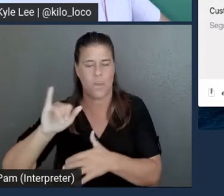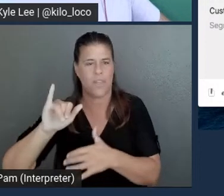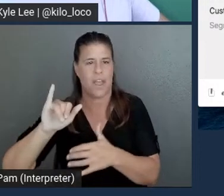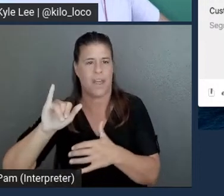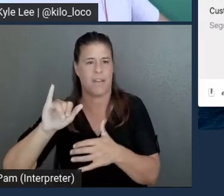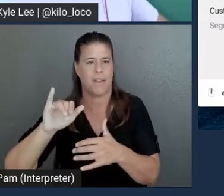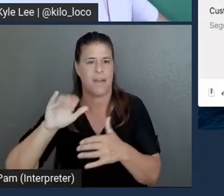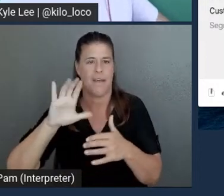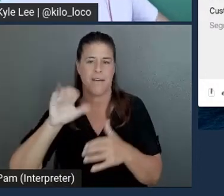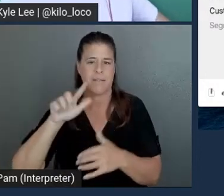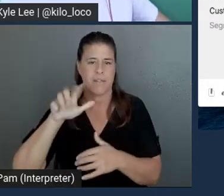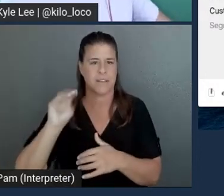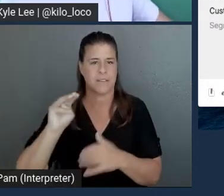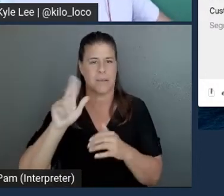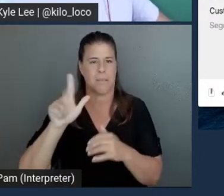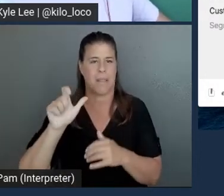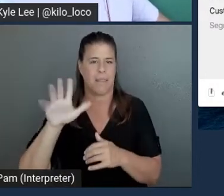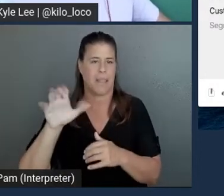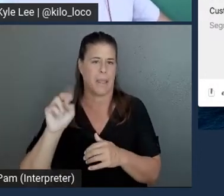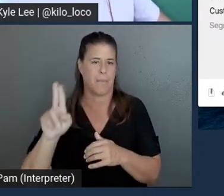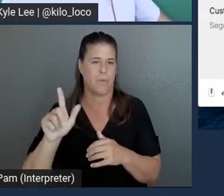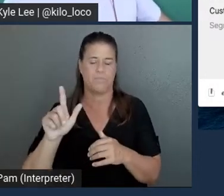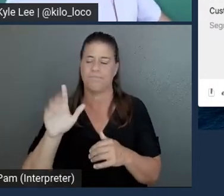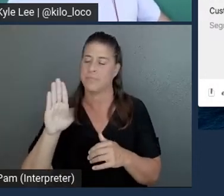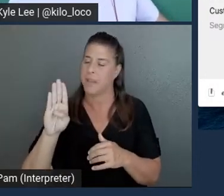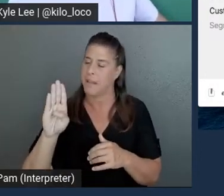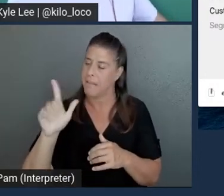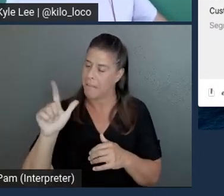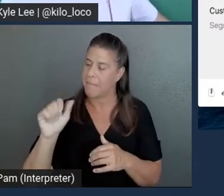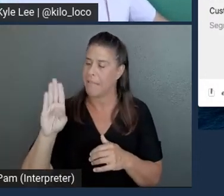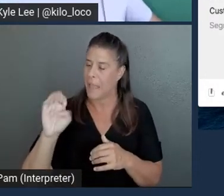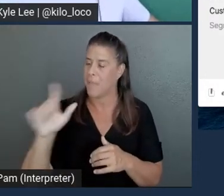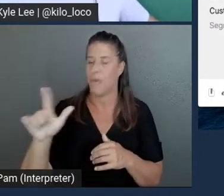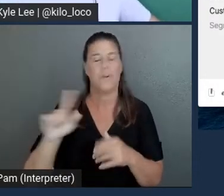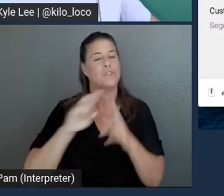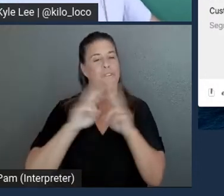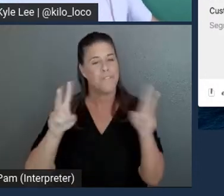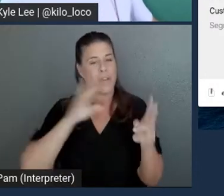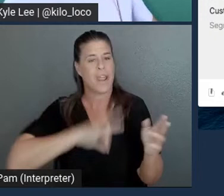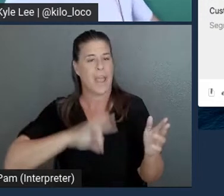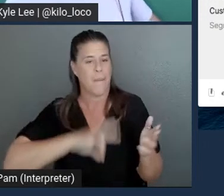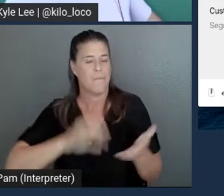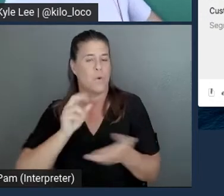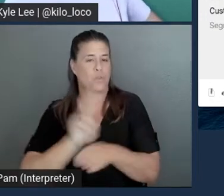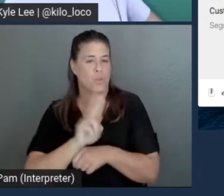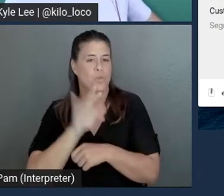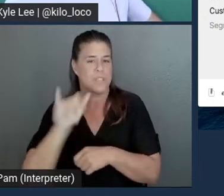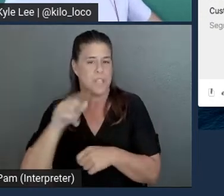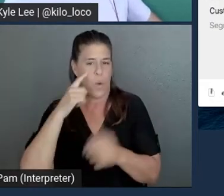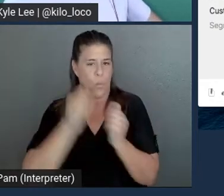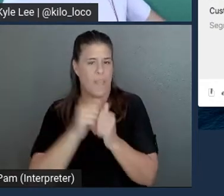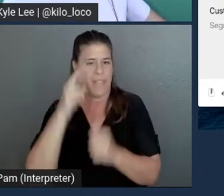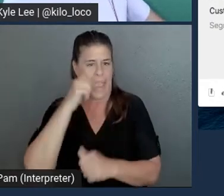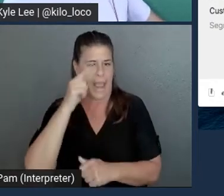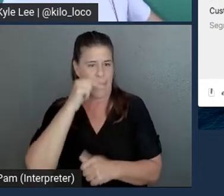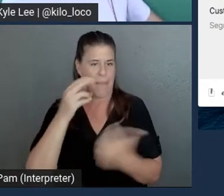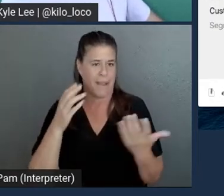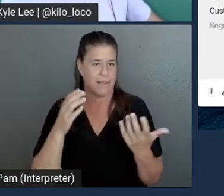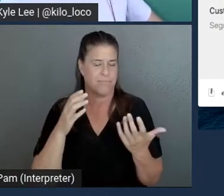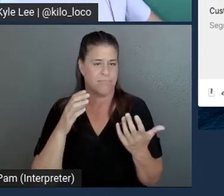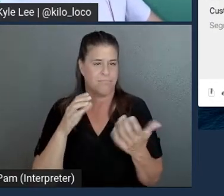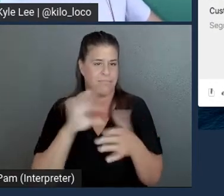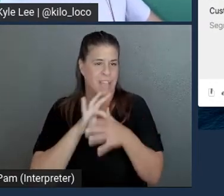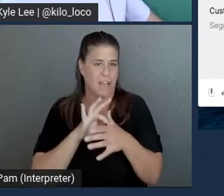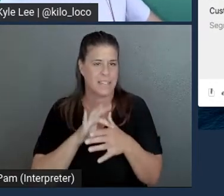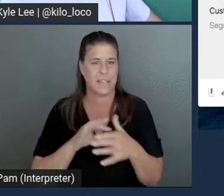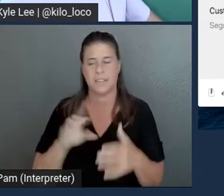custom label. So it is very helpful to use it with animated content.